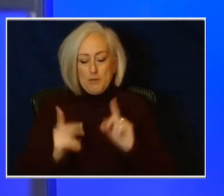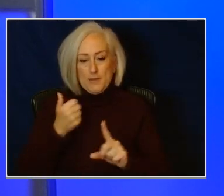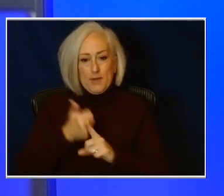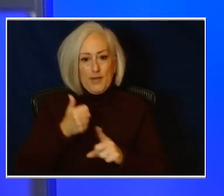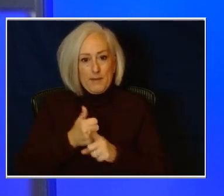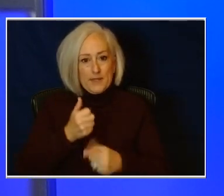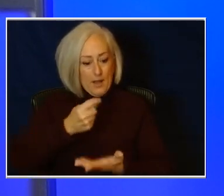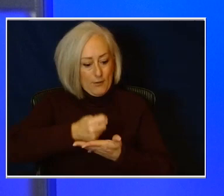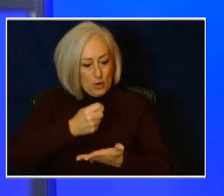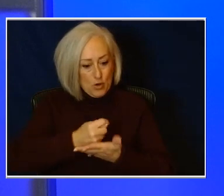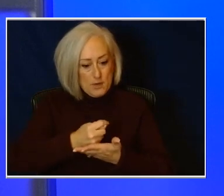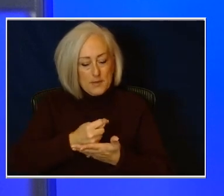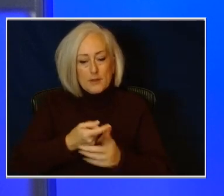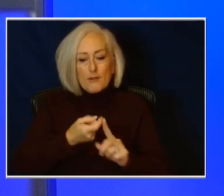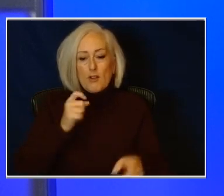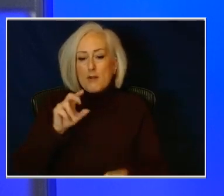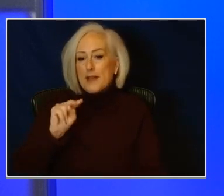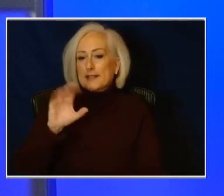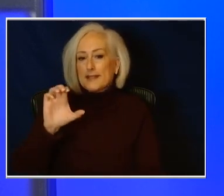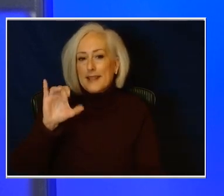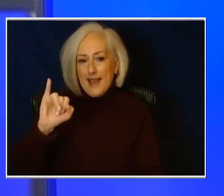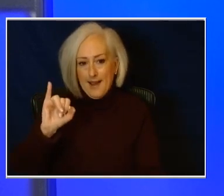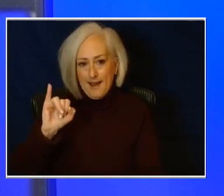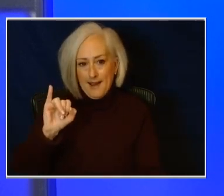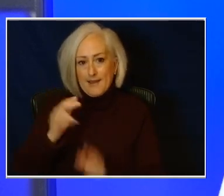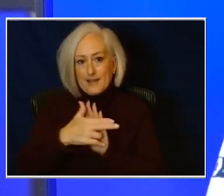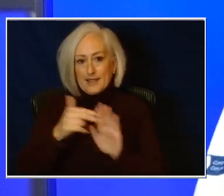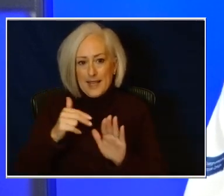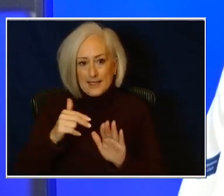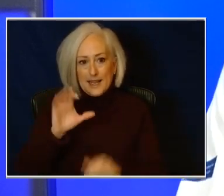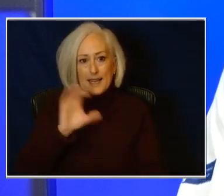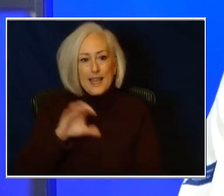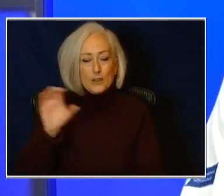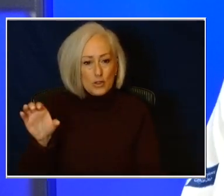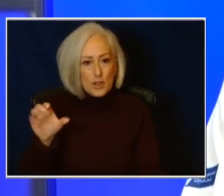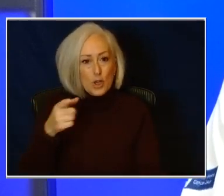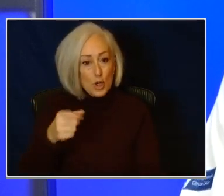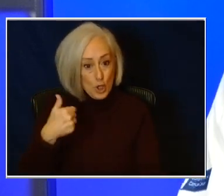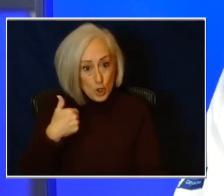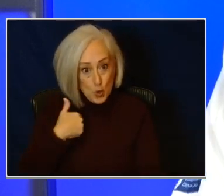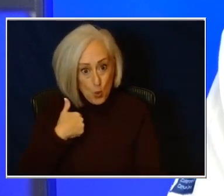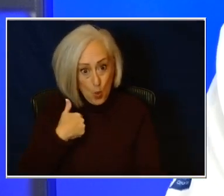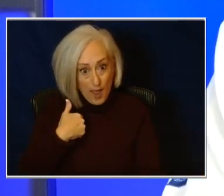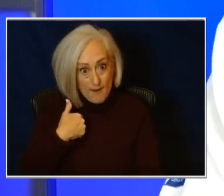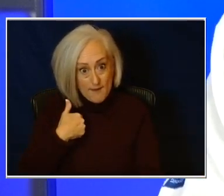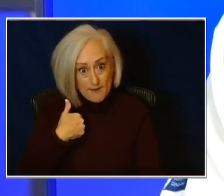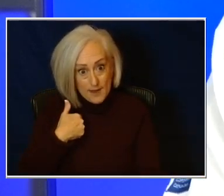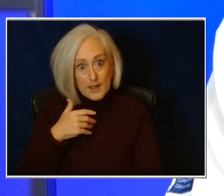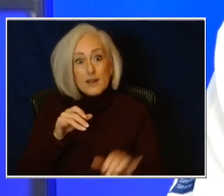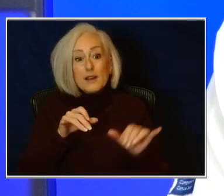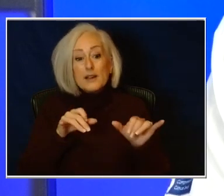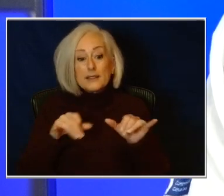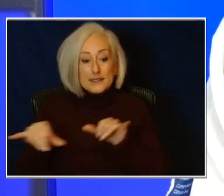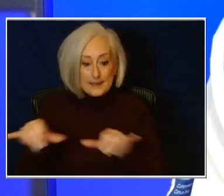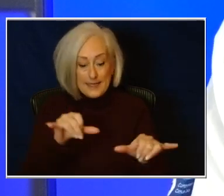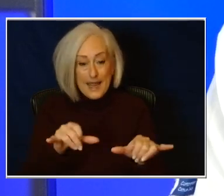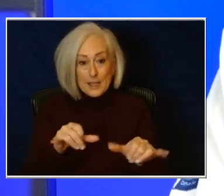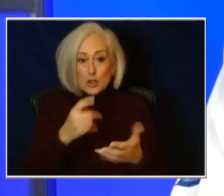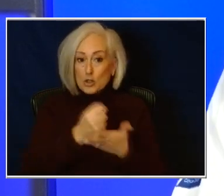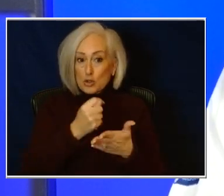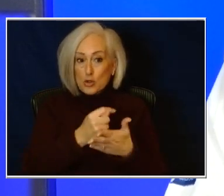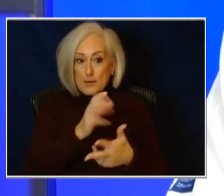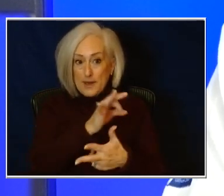an NCI designated comprehensive cancer center, you will have the standard treatment options that are currently